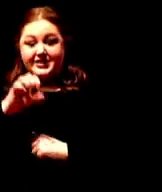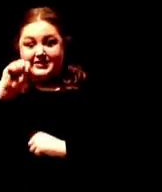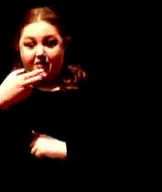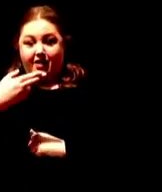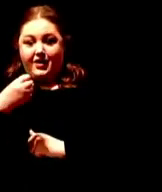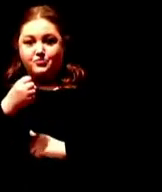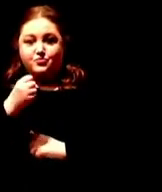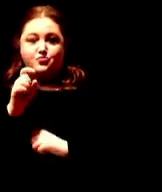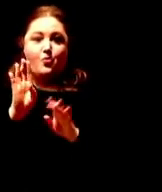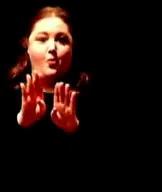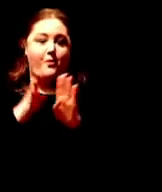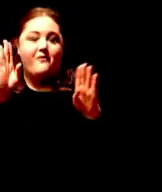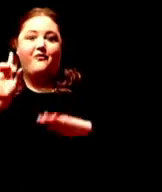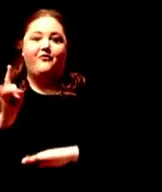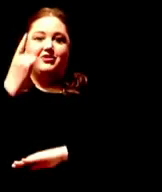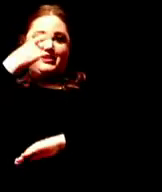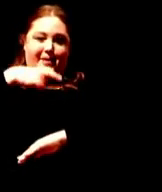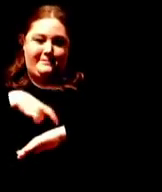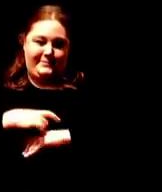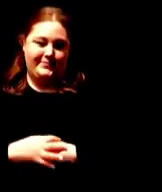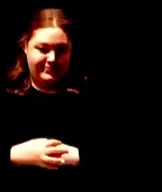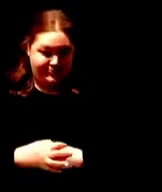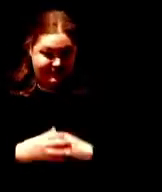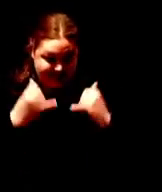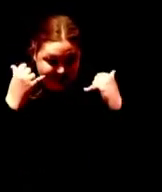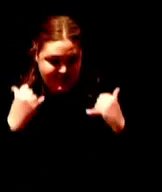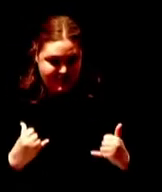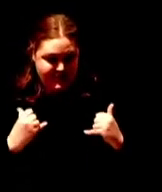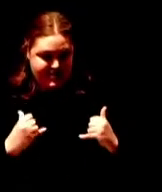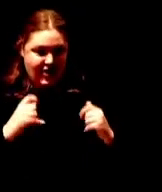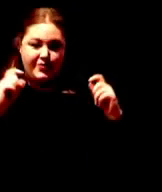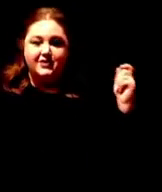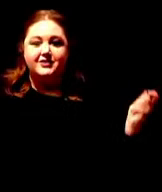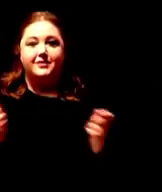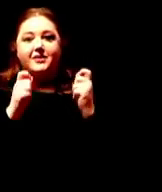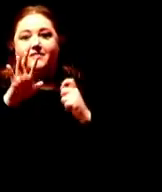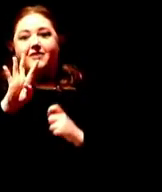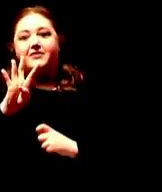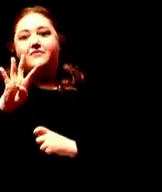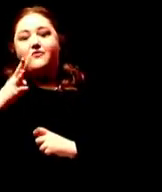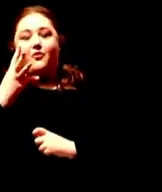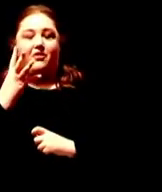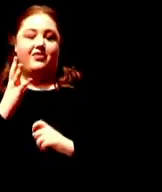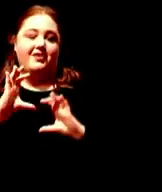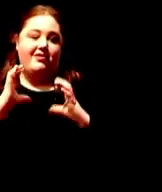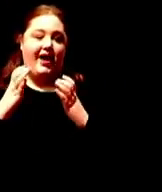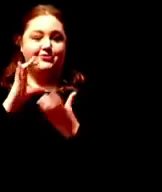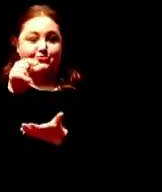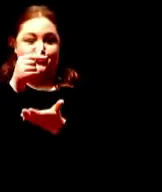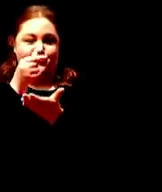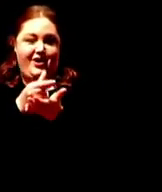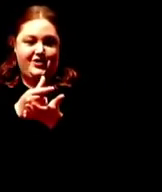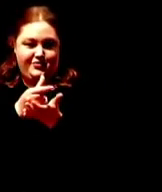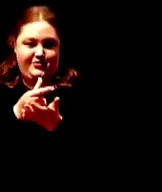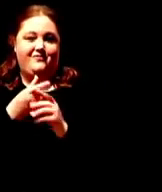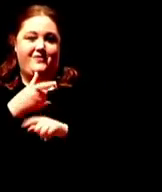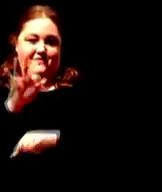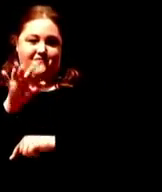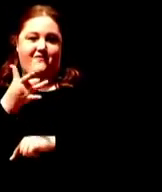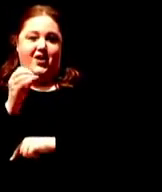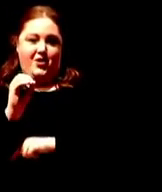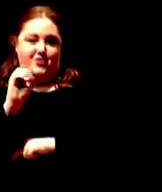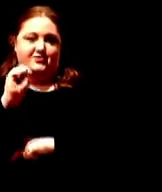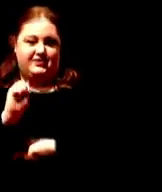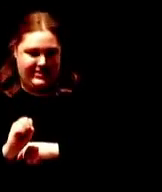High opened their doors for the first time. Today, we are celebrating the 54th class that has graduated from Fargo South, and